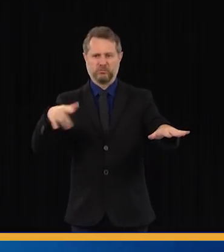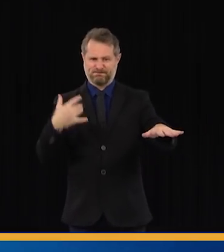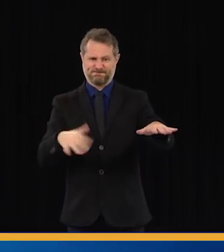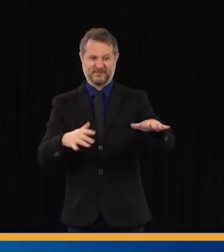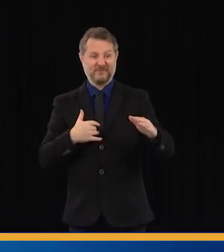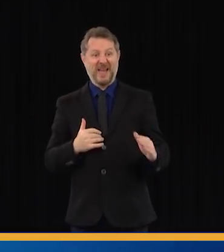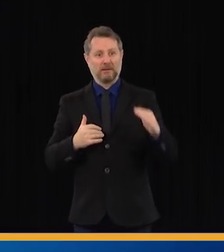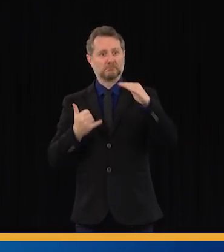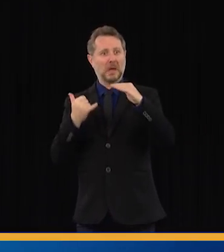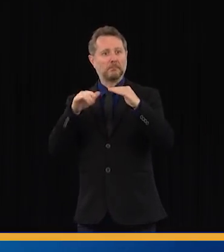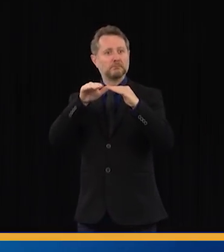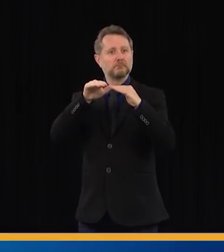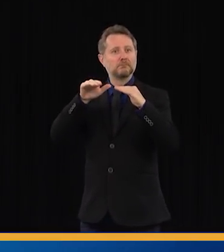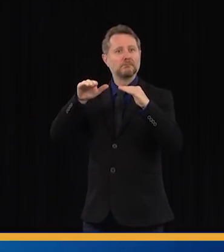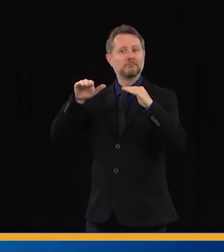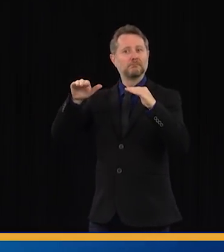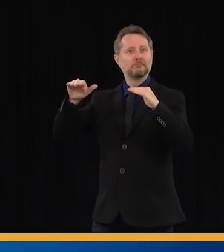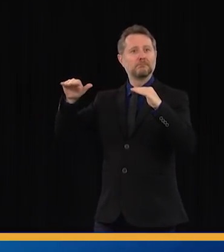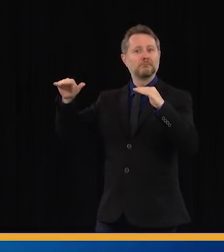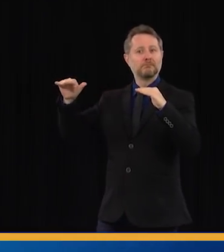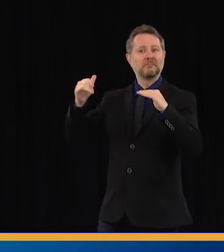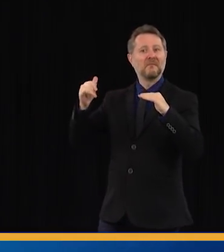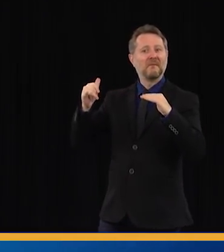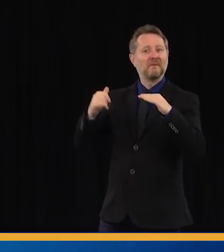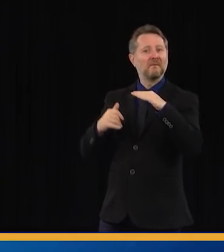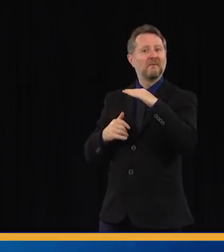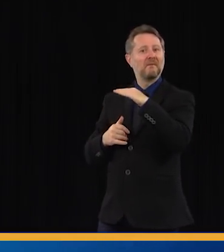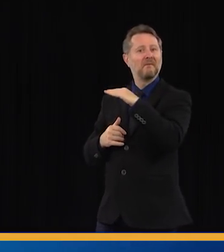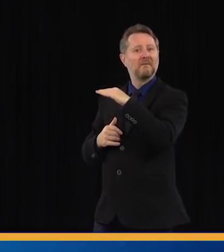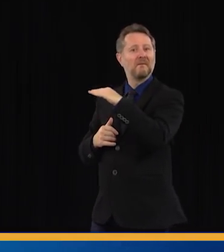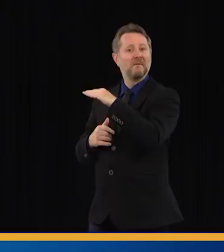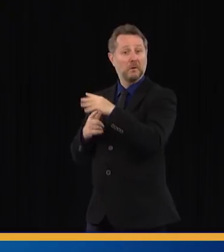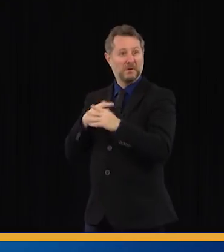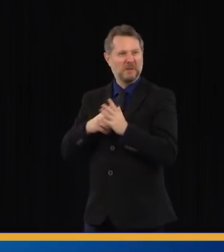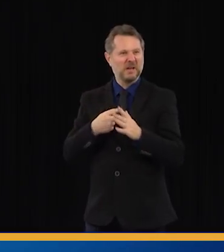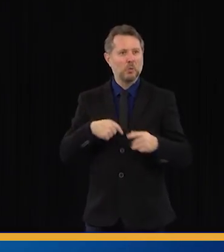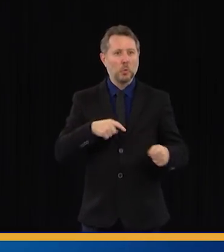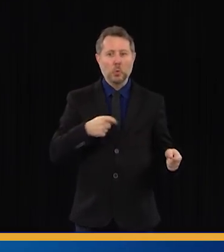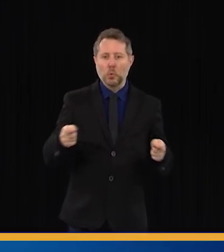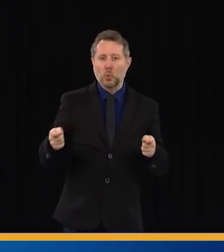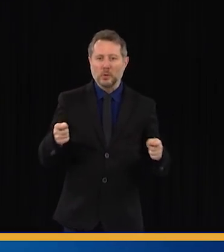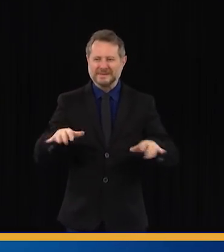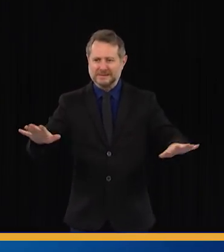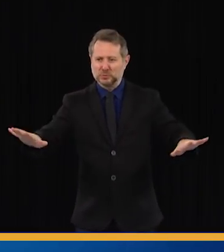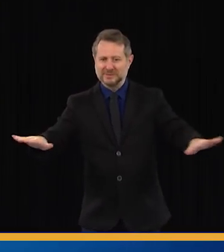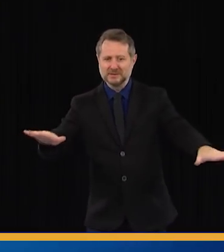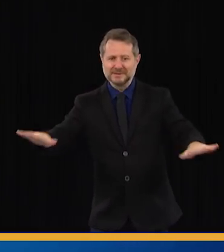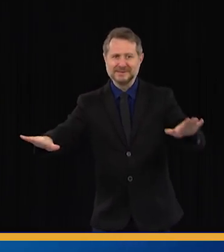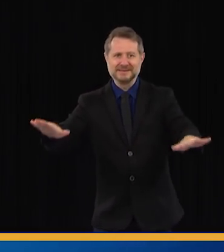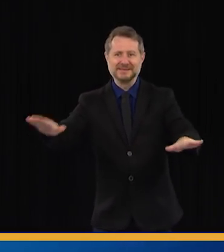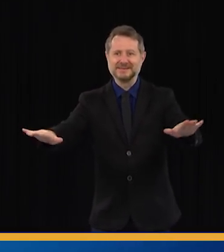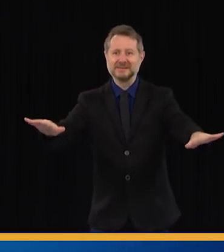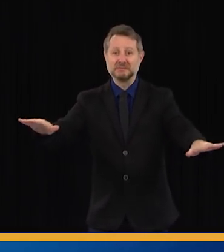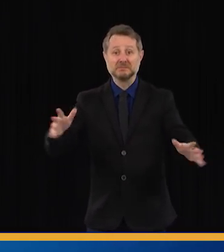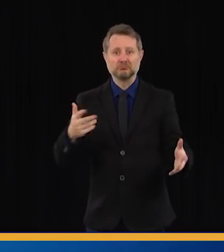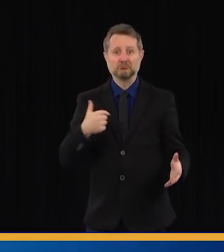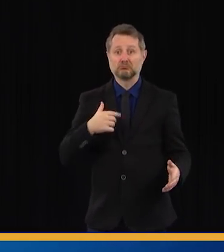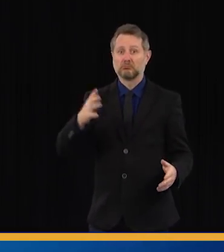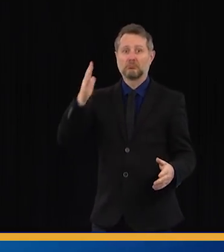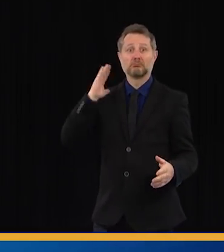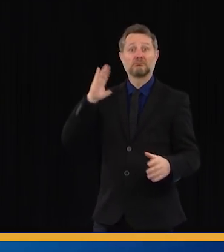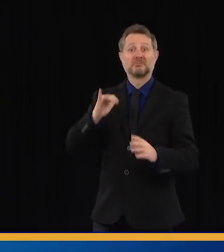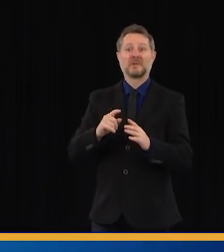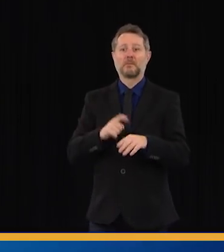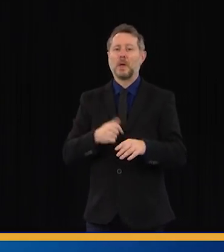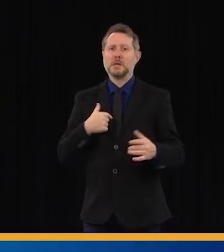spread. You look at those numbers, you know what it says? We're controlling the spread. I was afraid that it was going to infect my family